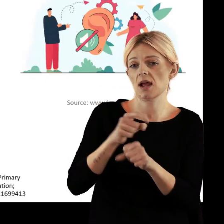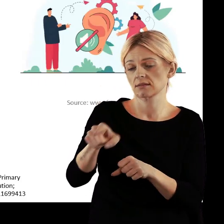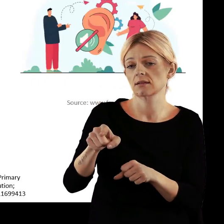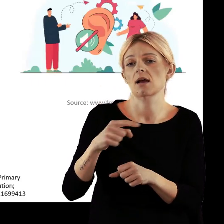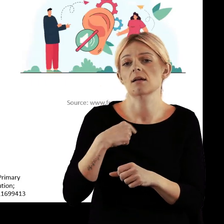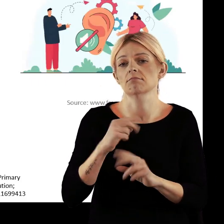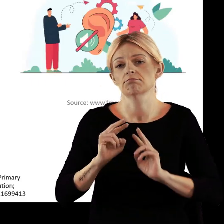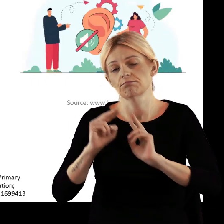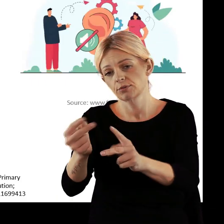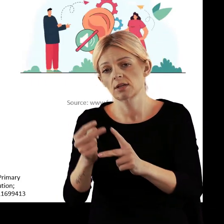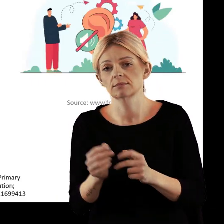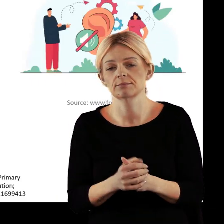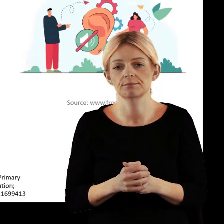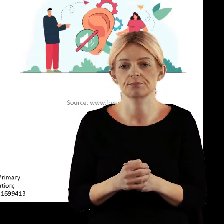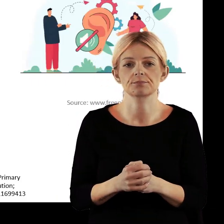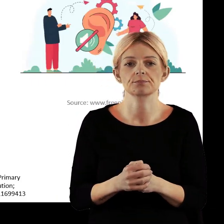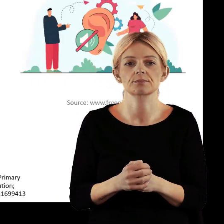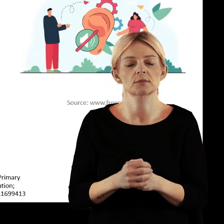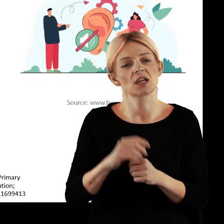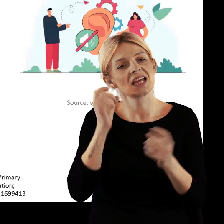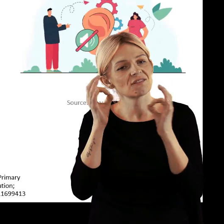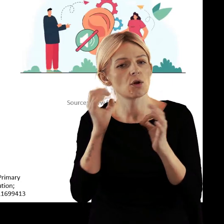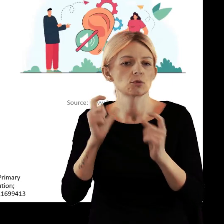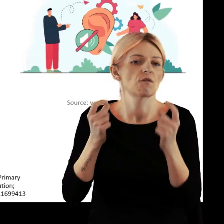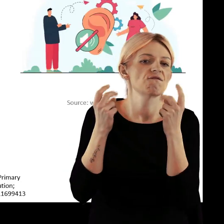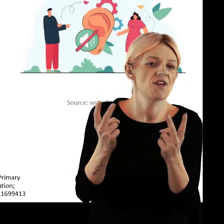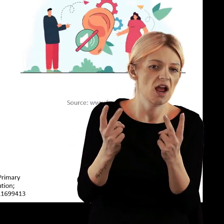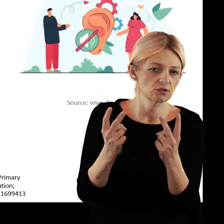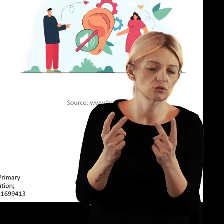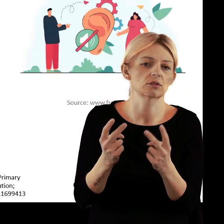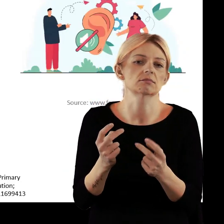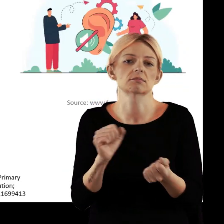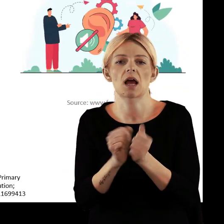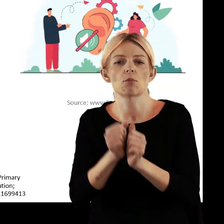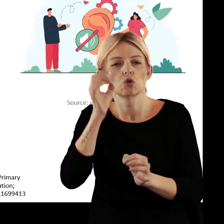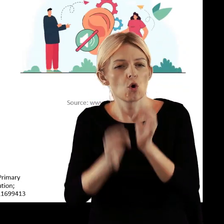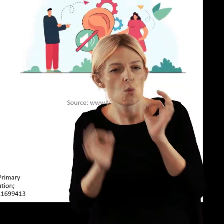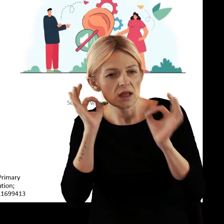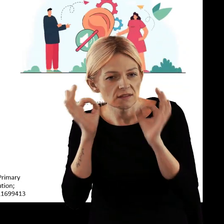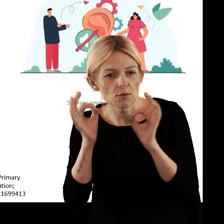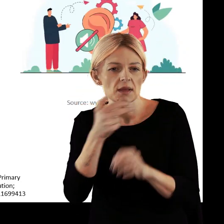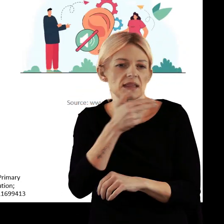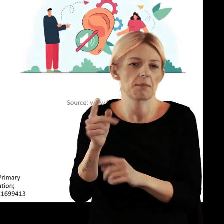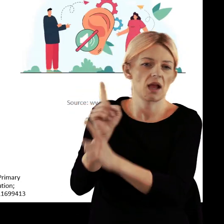worth finding the right conditions for such an important conversation.